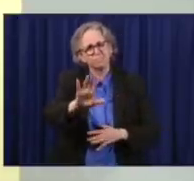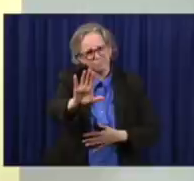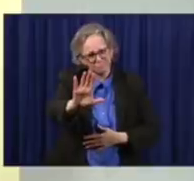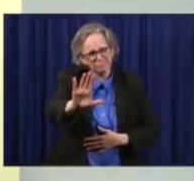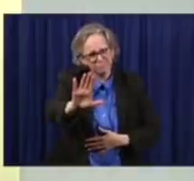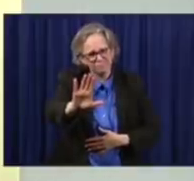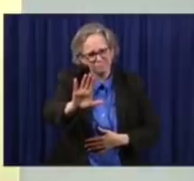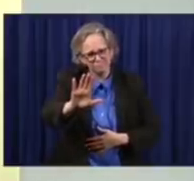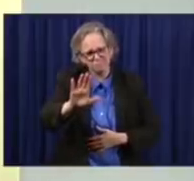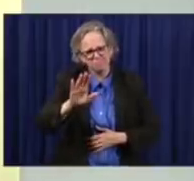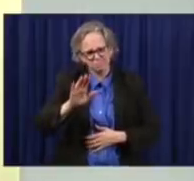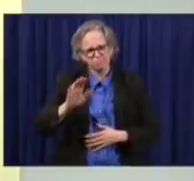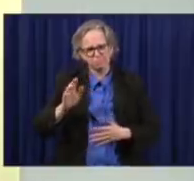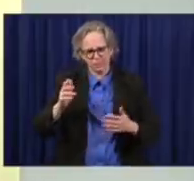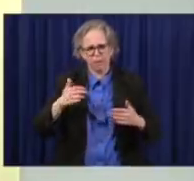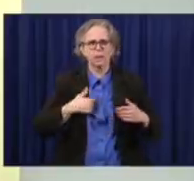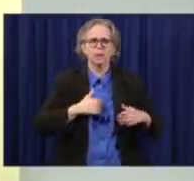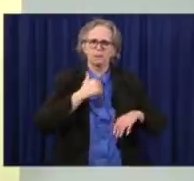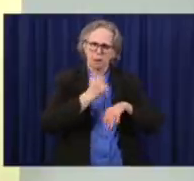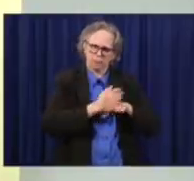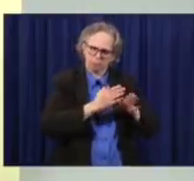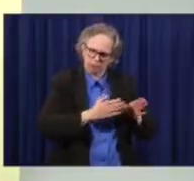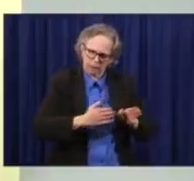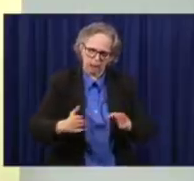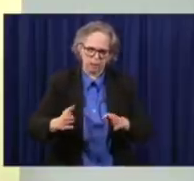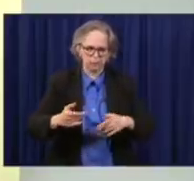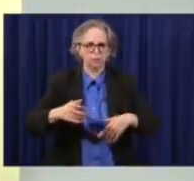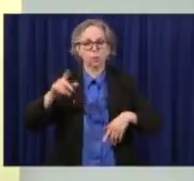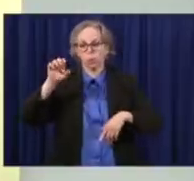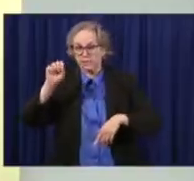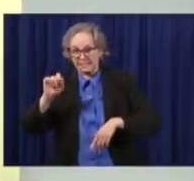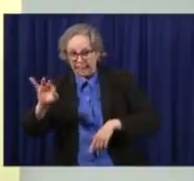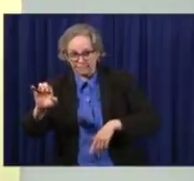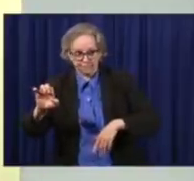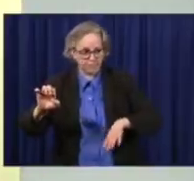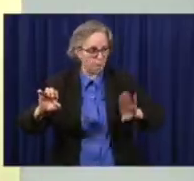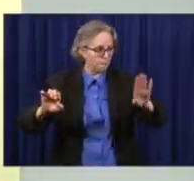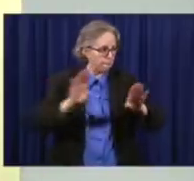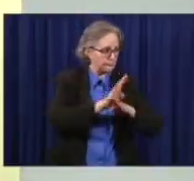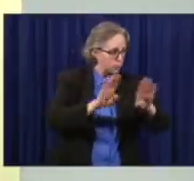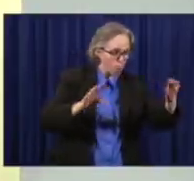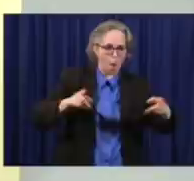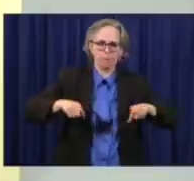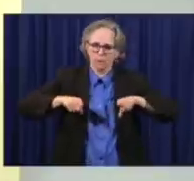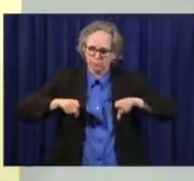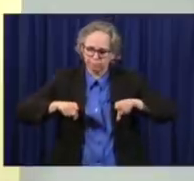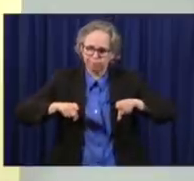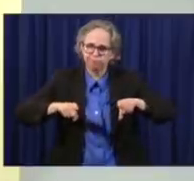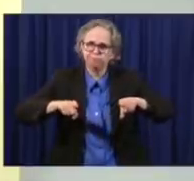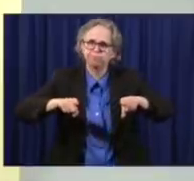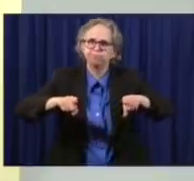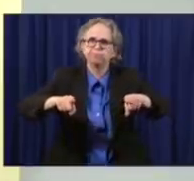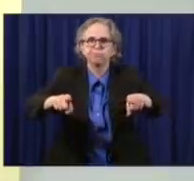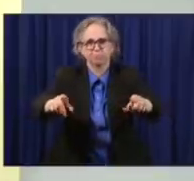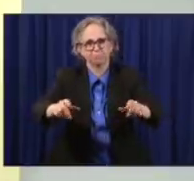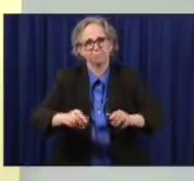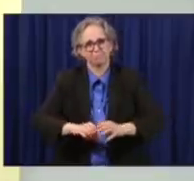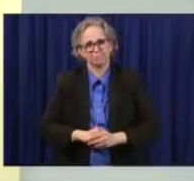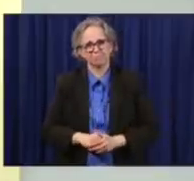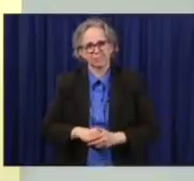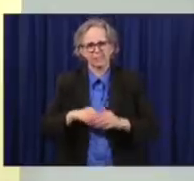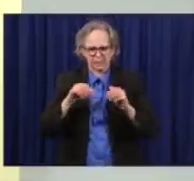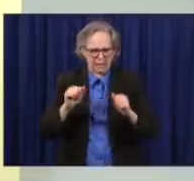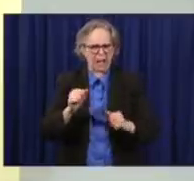to keep people safe and open things back up. Governor said this several occasions. We can do both. We not only can do